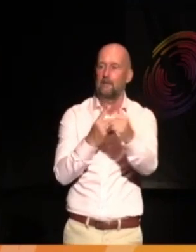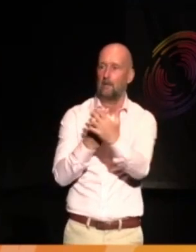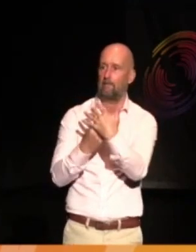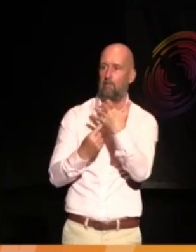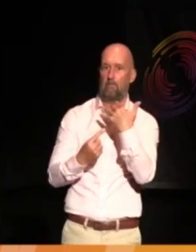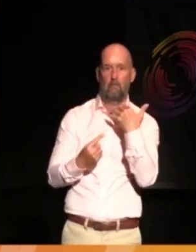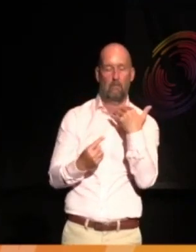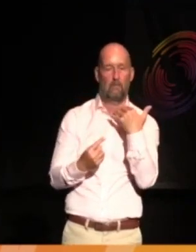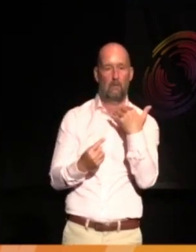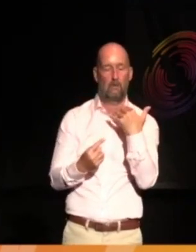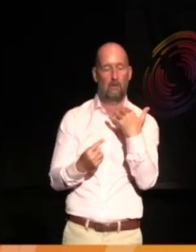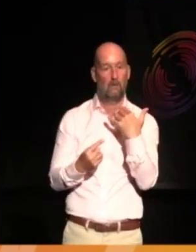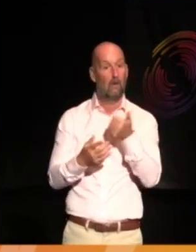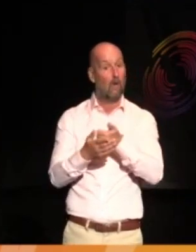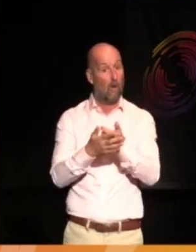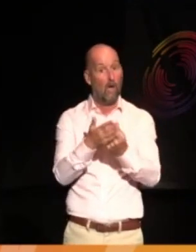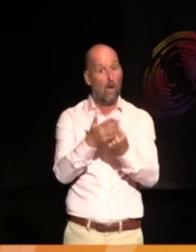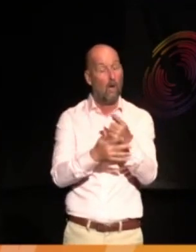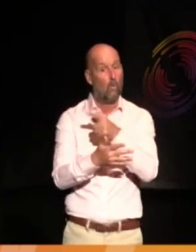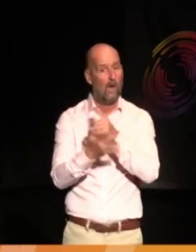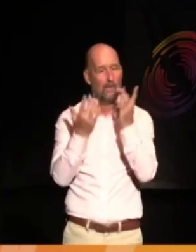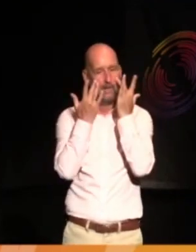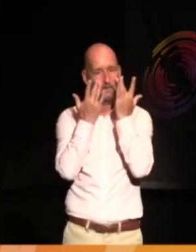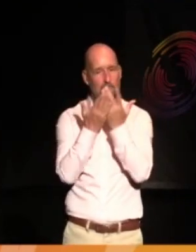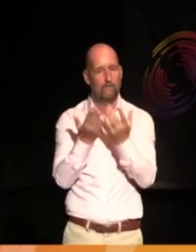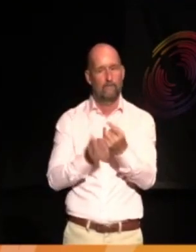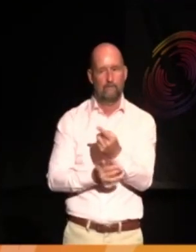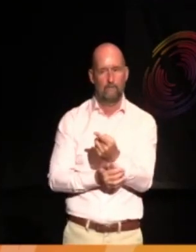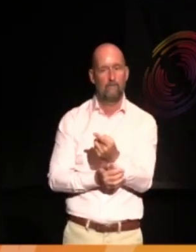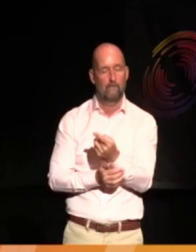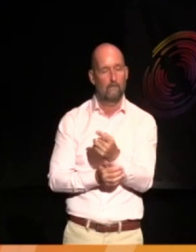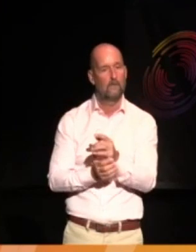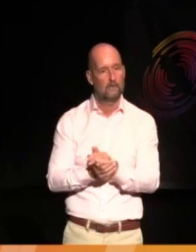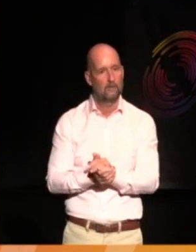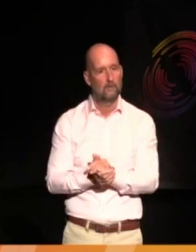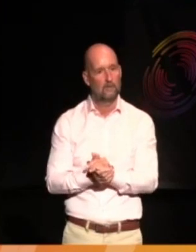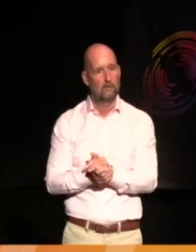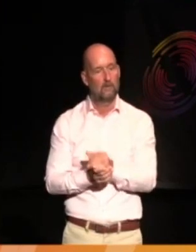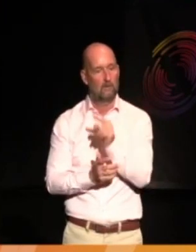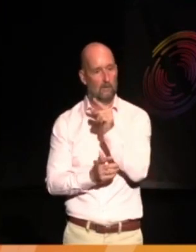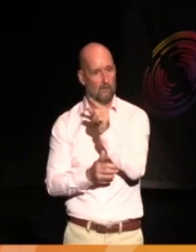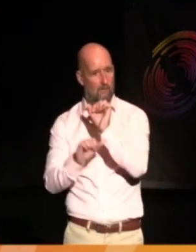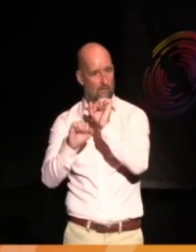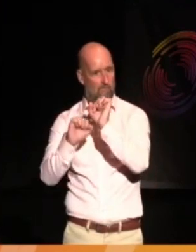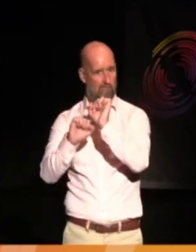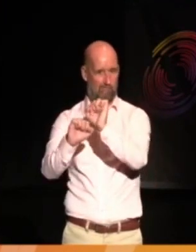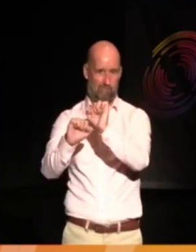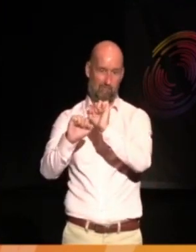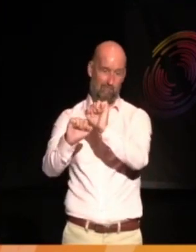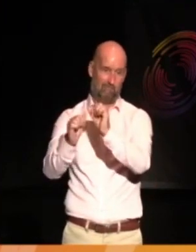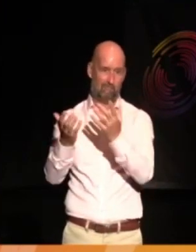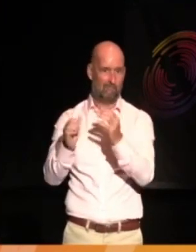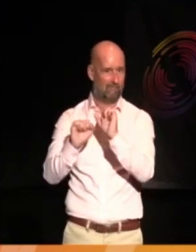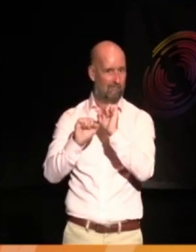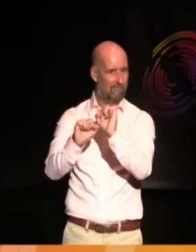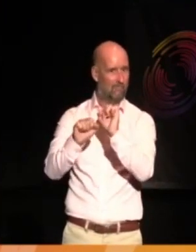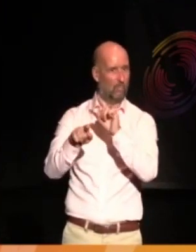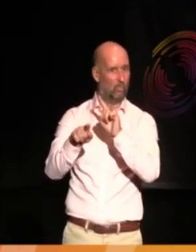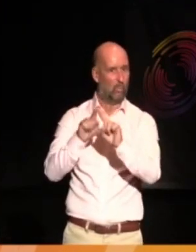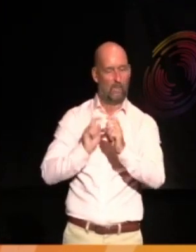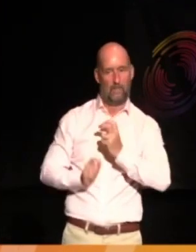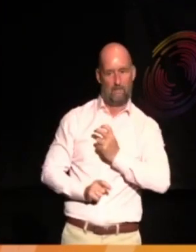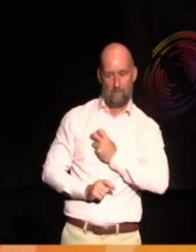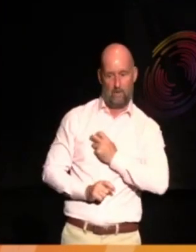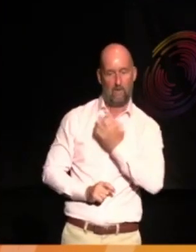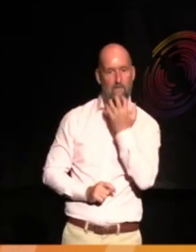it's, quite often it's very revealing about what they're actually, what they're actually afraid of. In the